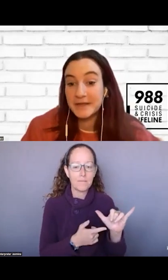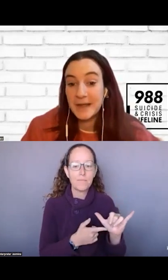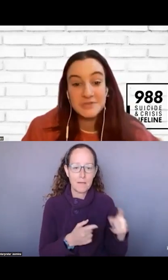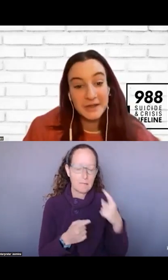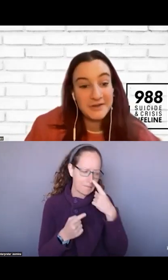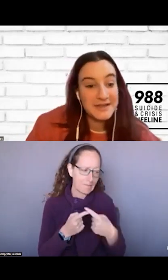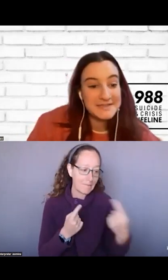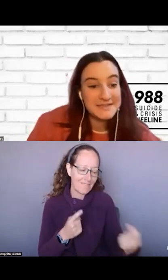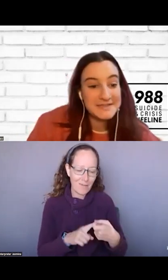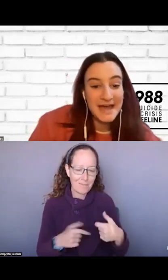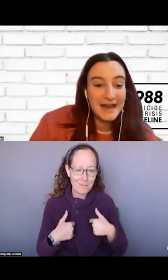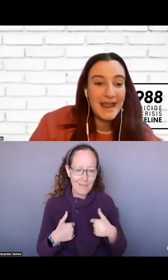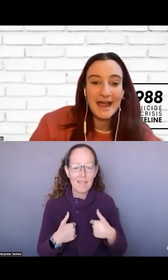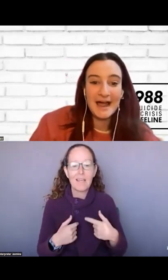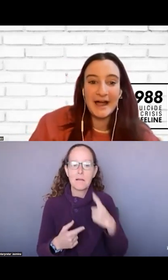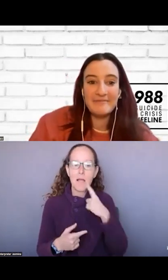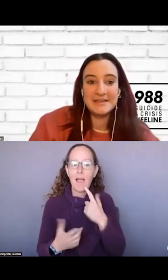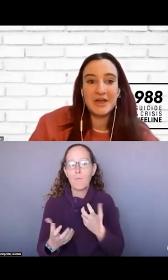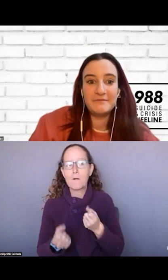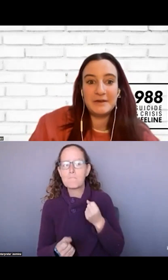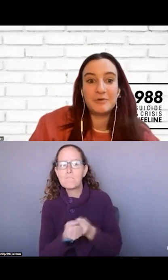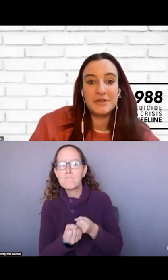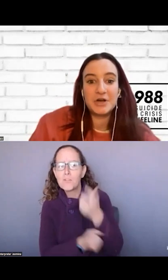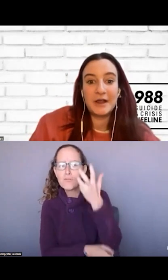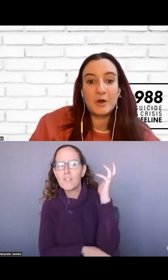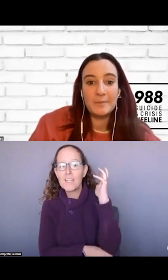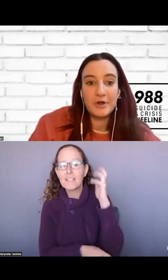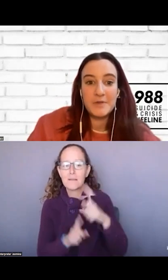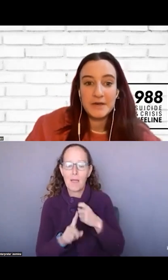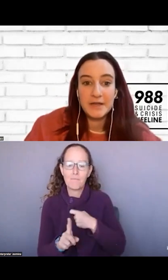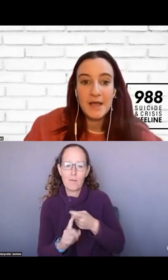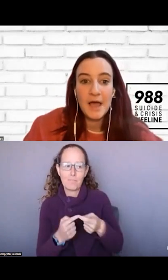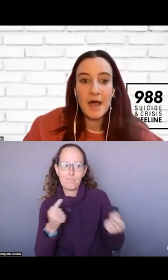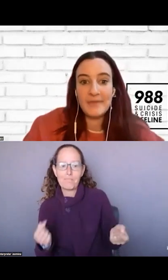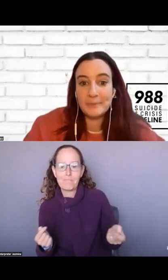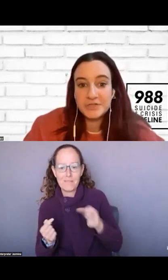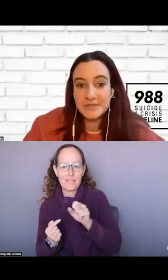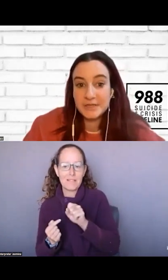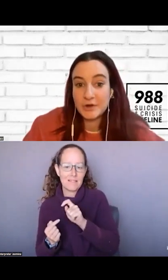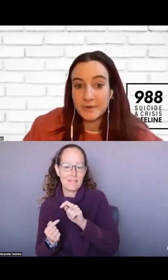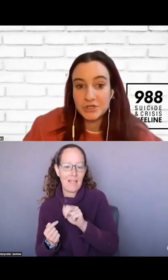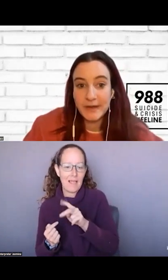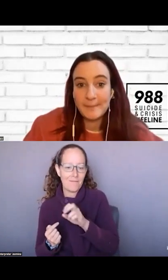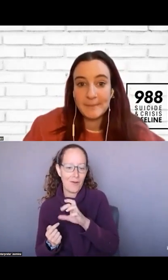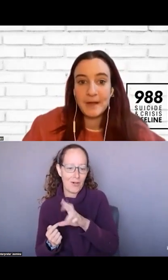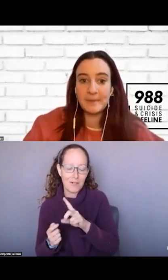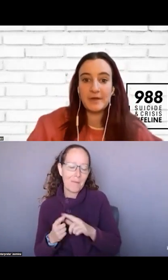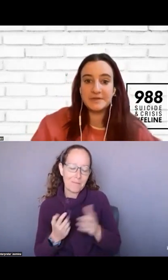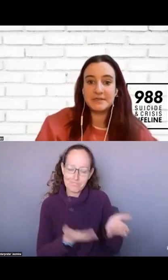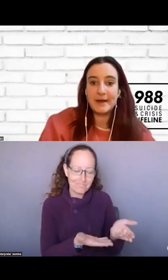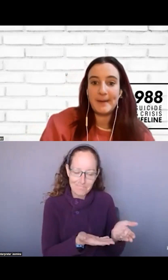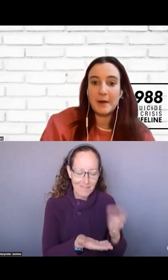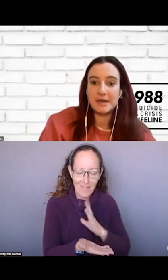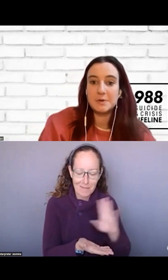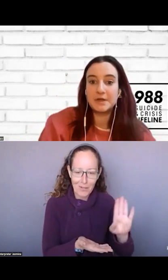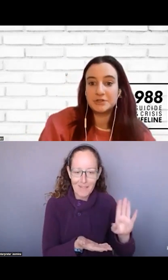at the big game, so I'll give you guys that. And Saanvi really started an incredible community that bridges the generational gap in public policy